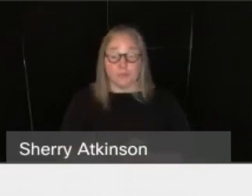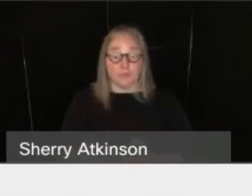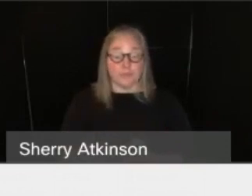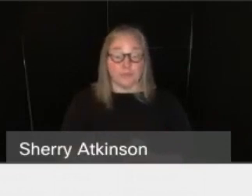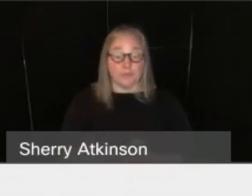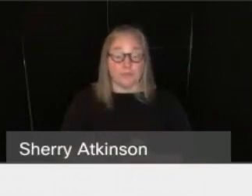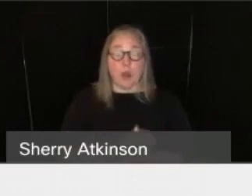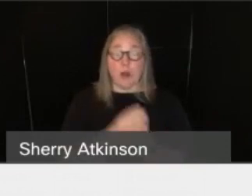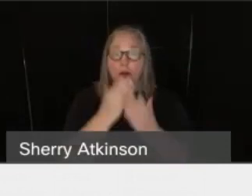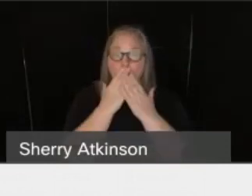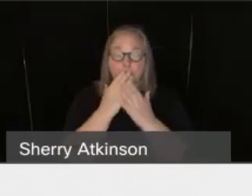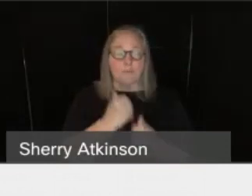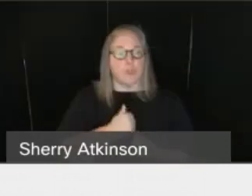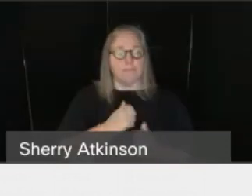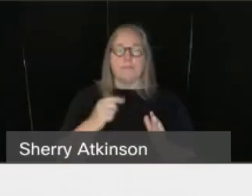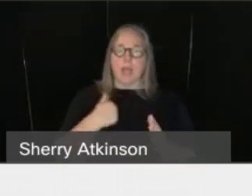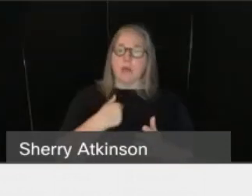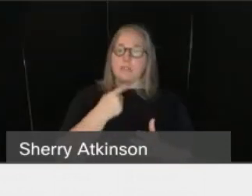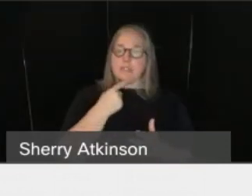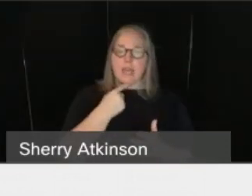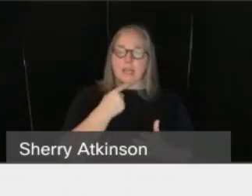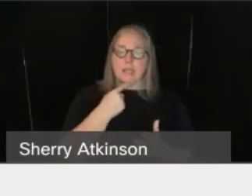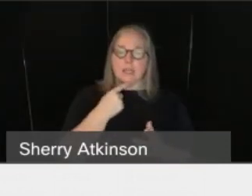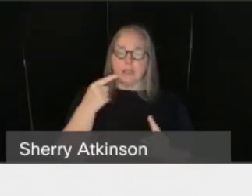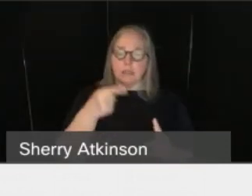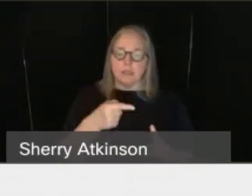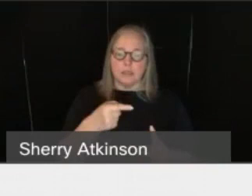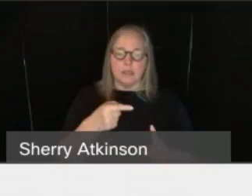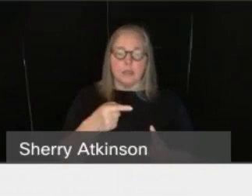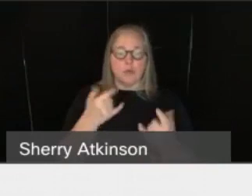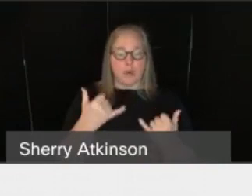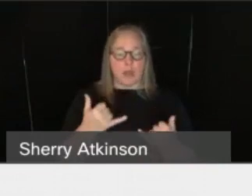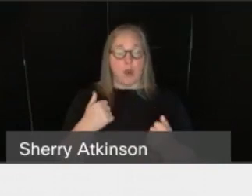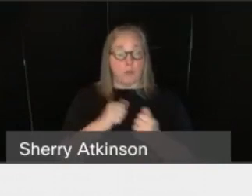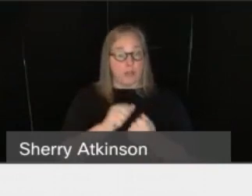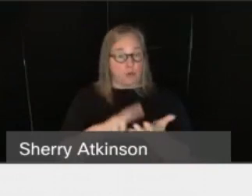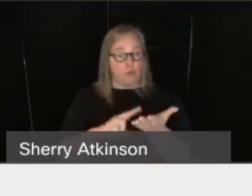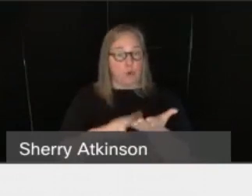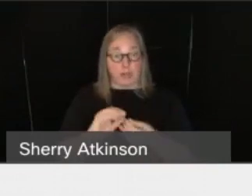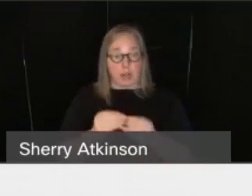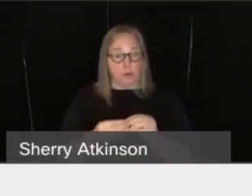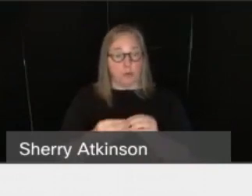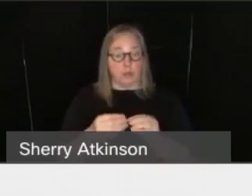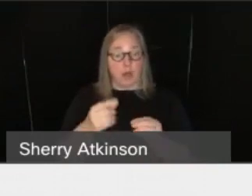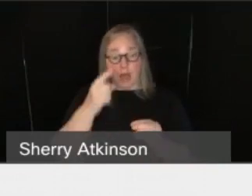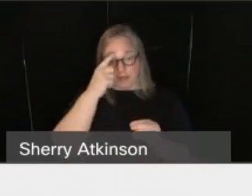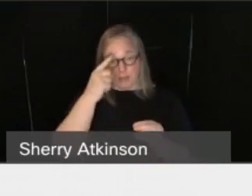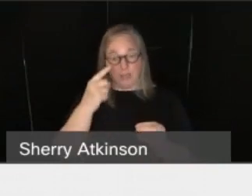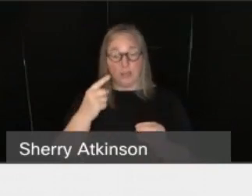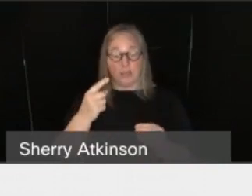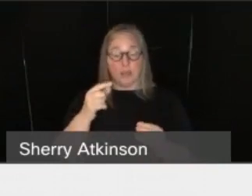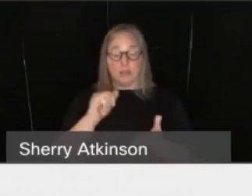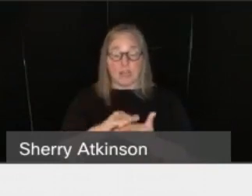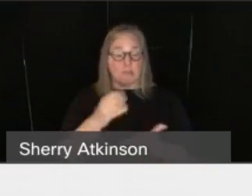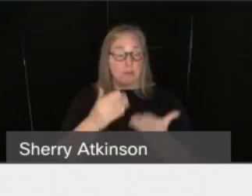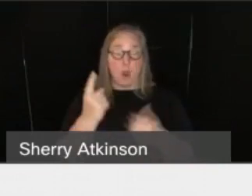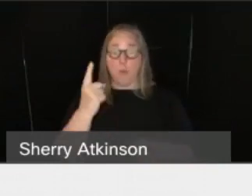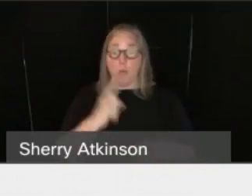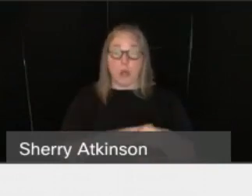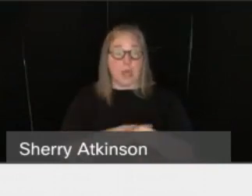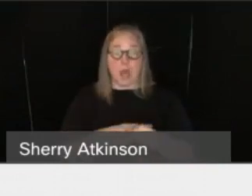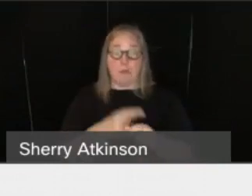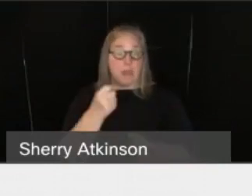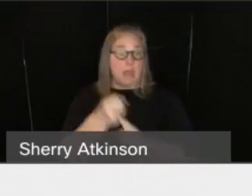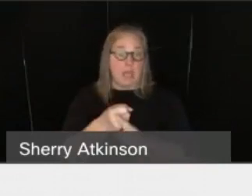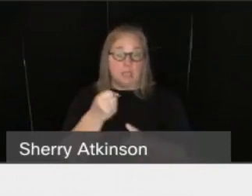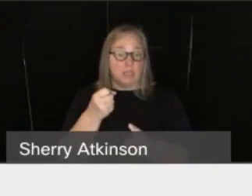I'm sorry, I was saying that right now with the enrollment numbers, I think we're saying this is maybe a one-time hit, but